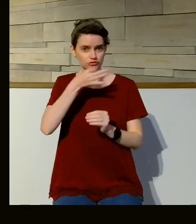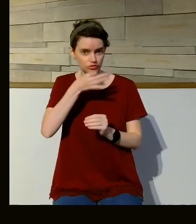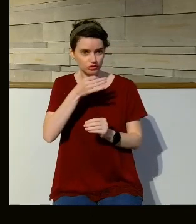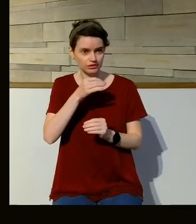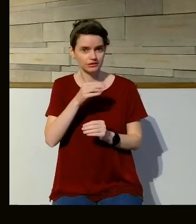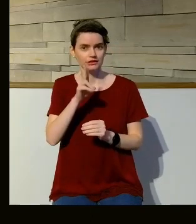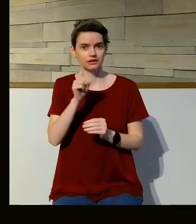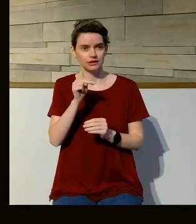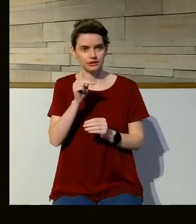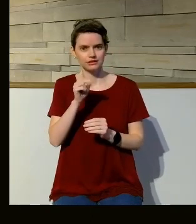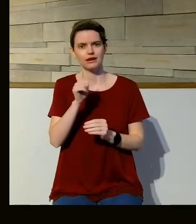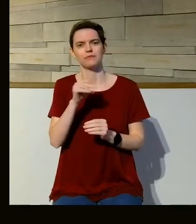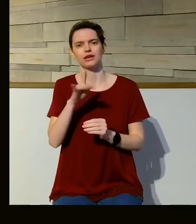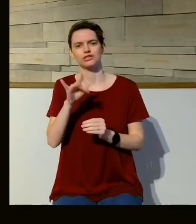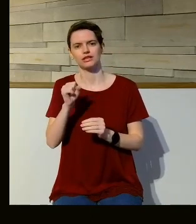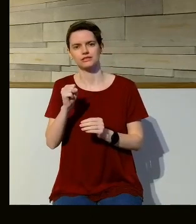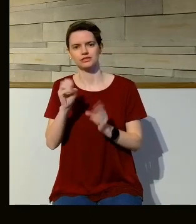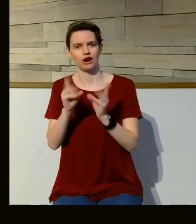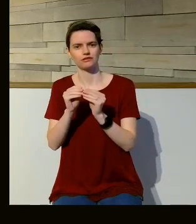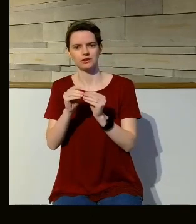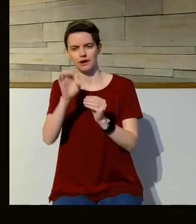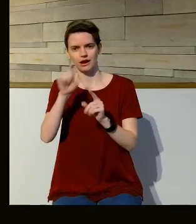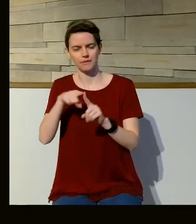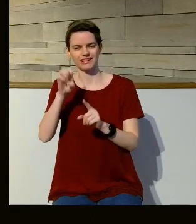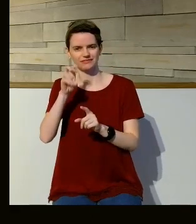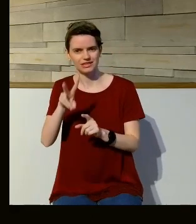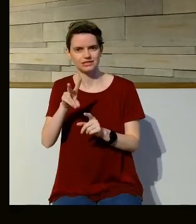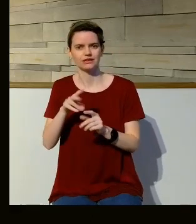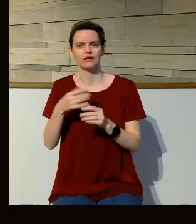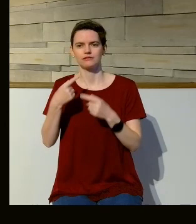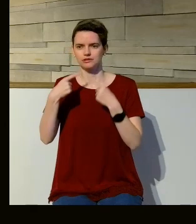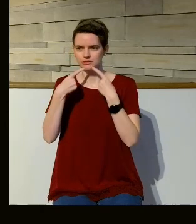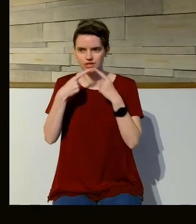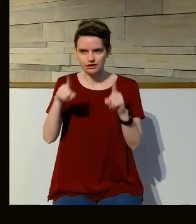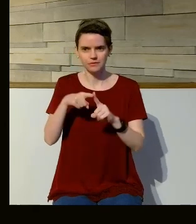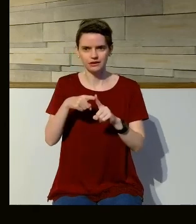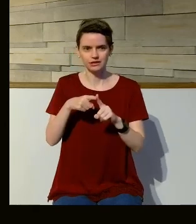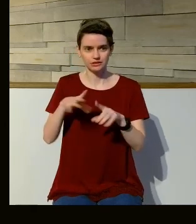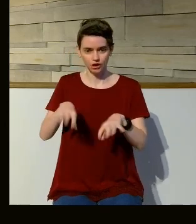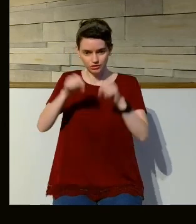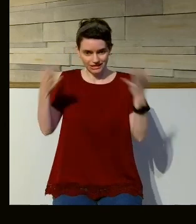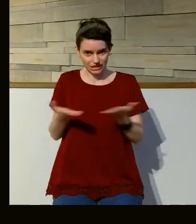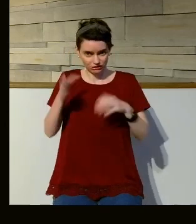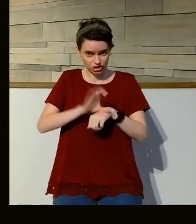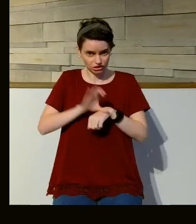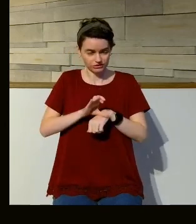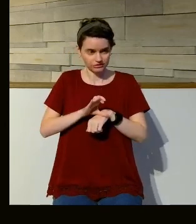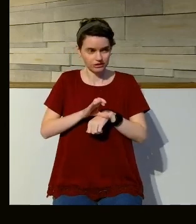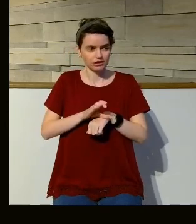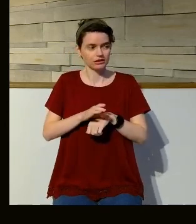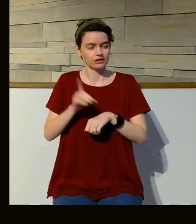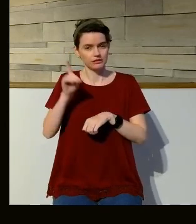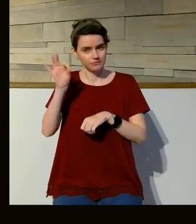the Unapologetic Evangelism Conference, so it's heading it up by the association being hosted here at your wonderful church.